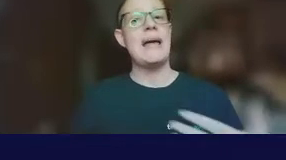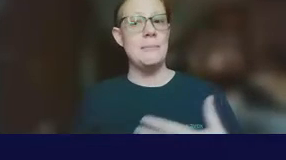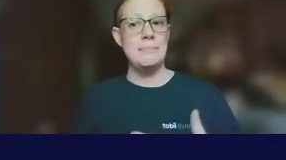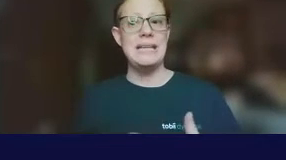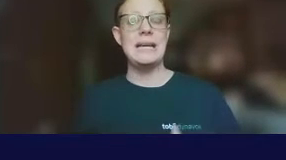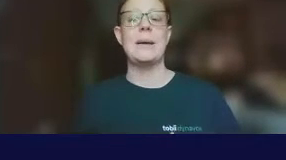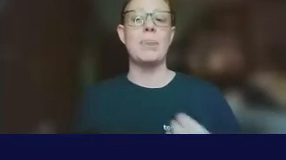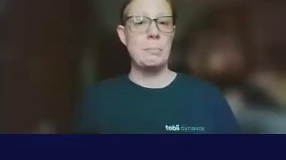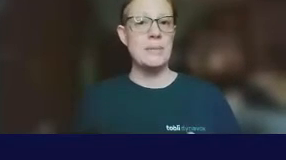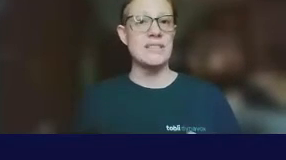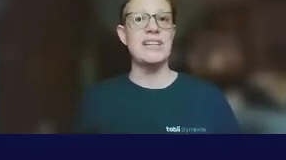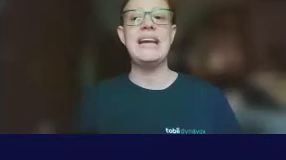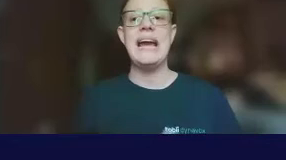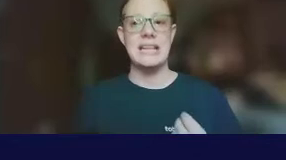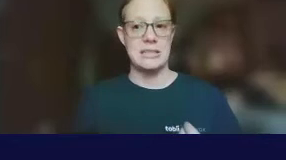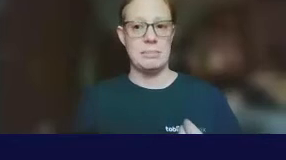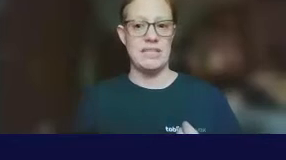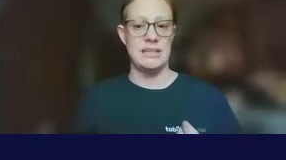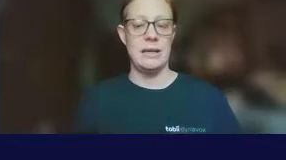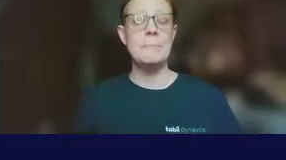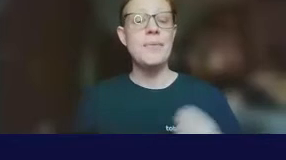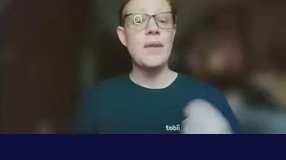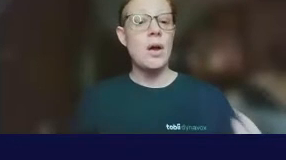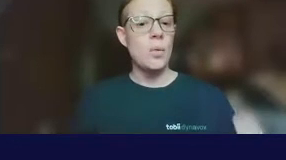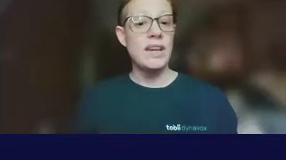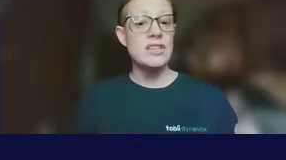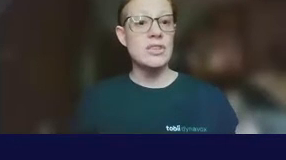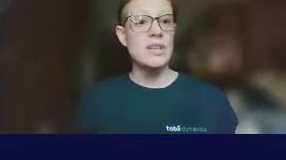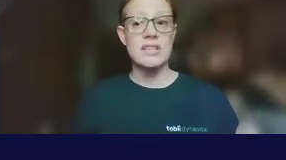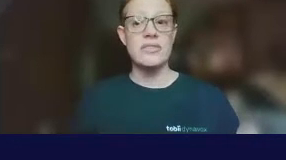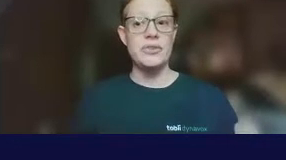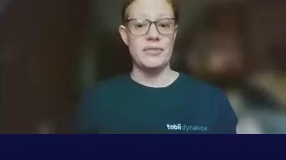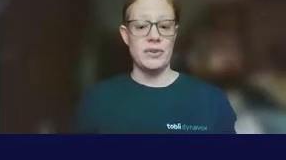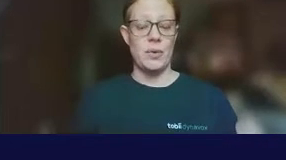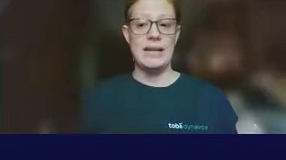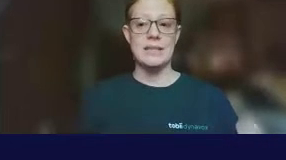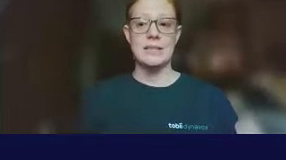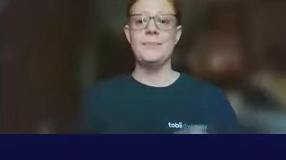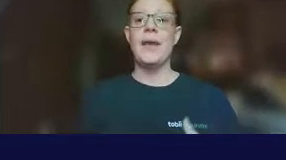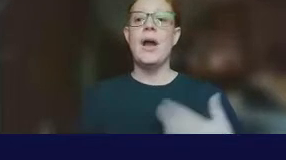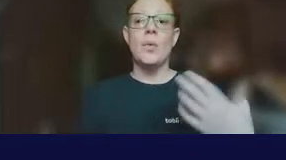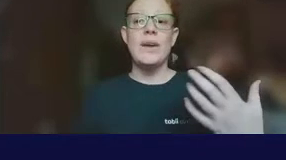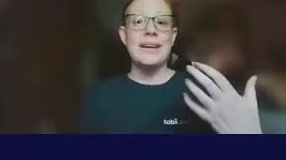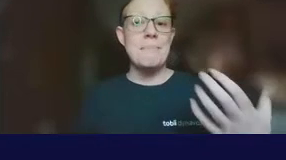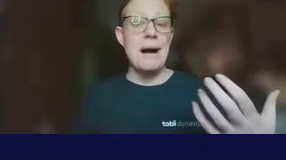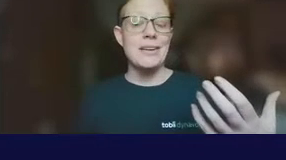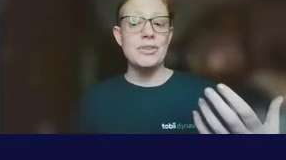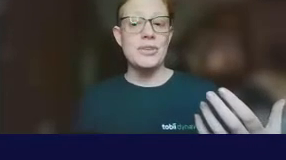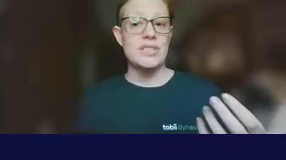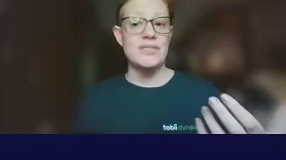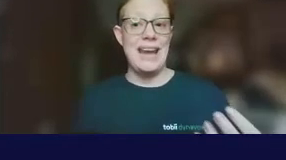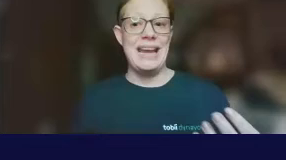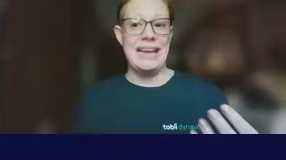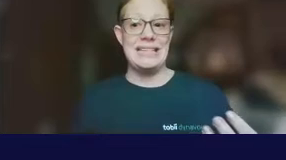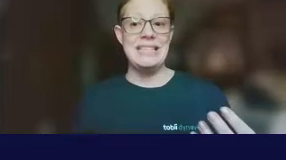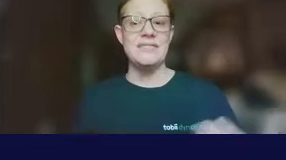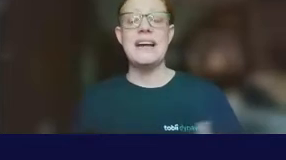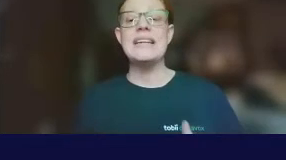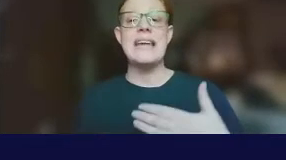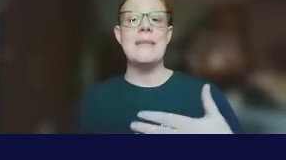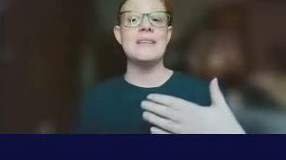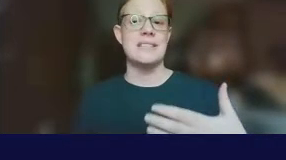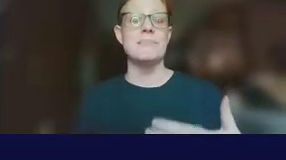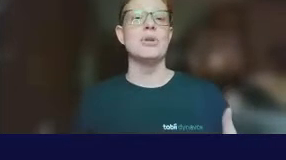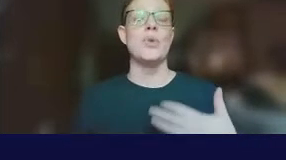symbol and the meaning purposefully and explicitly. We can do this in a few different ways. We can model use of the AAC